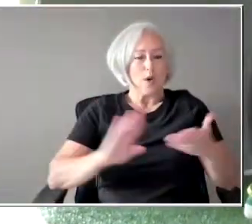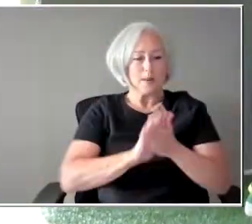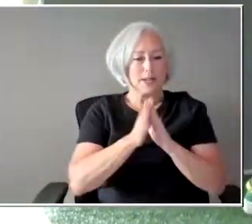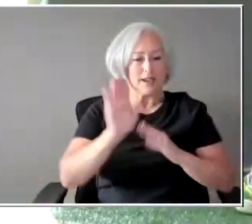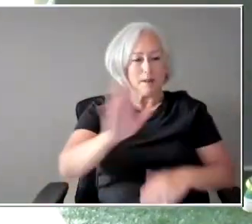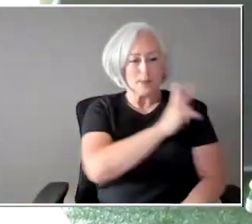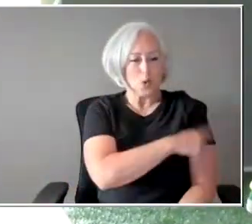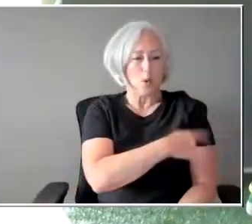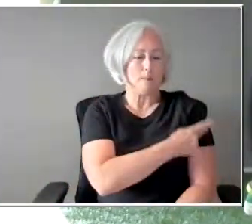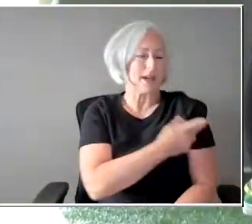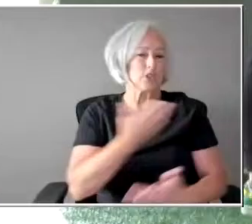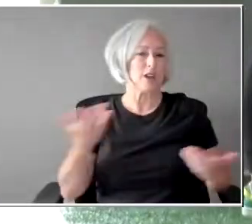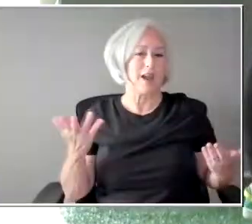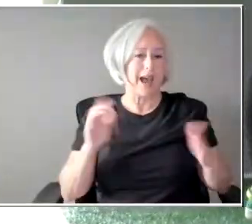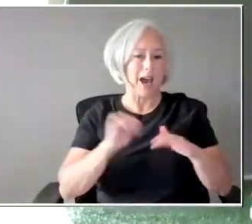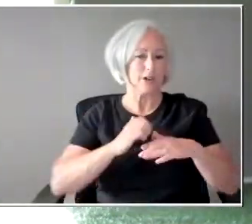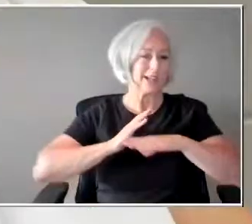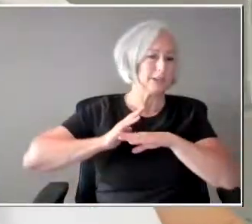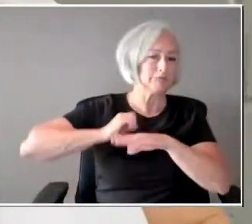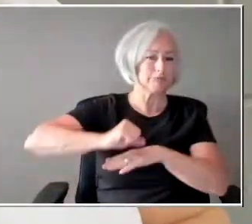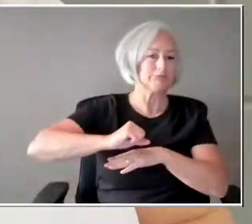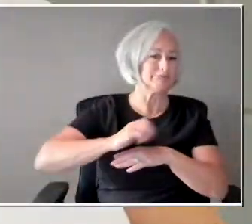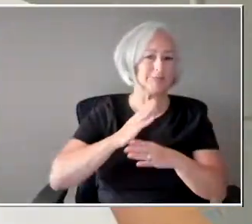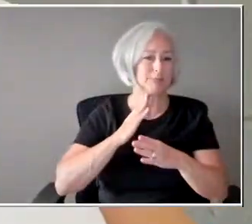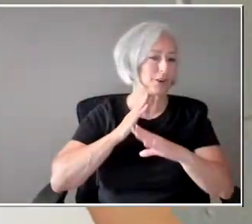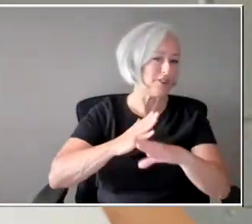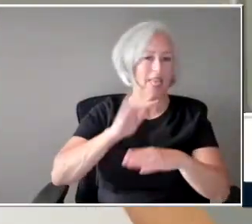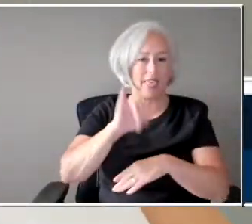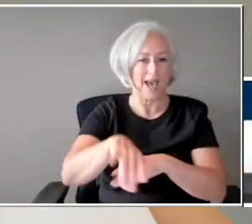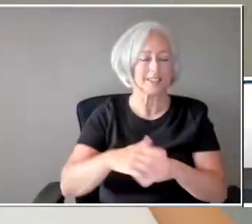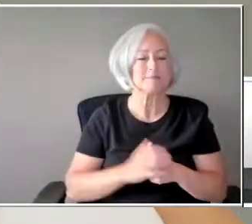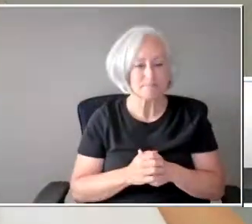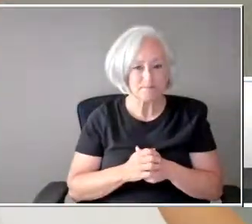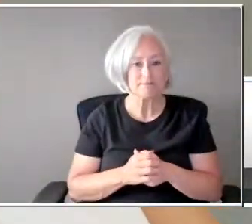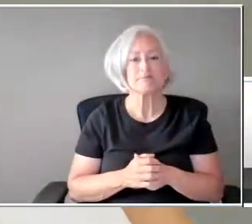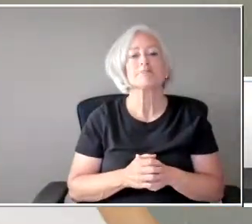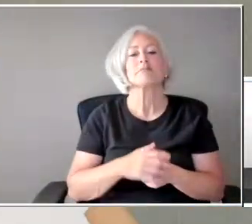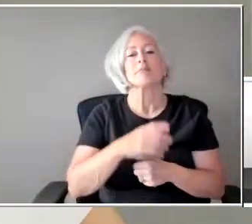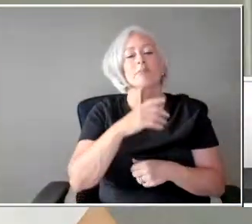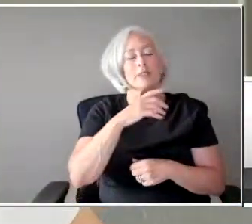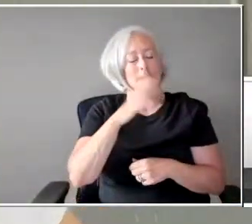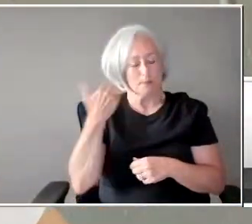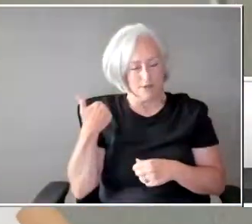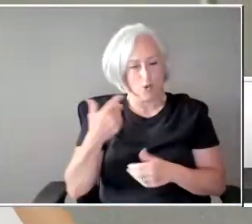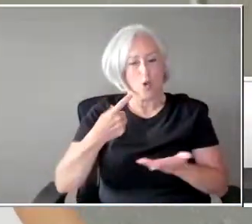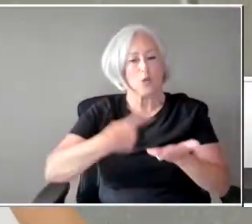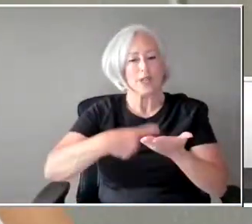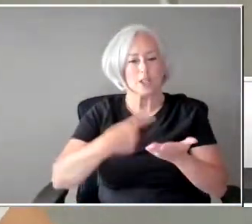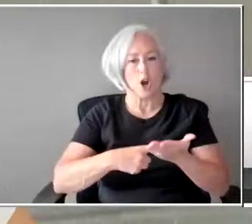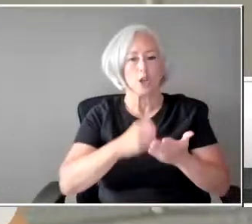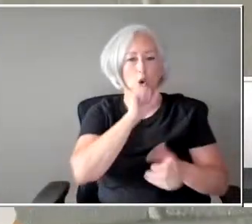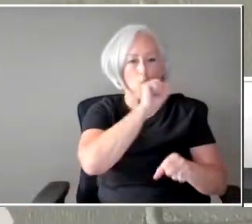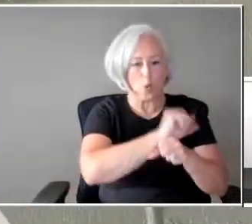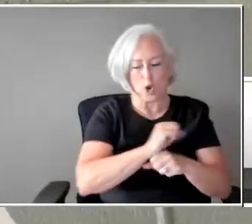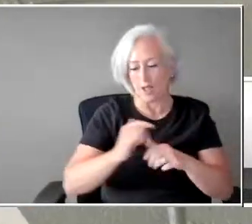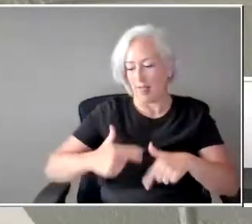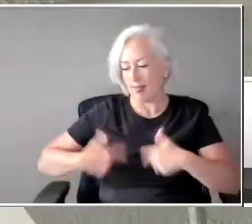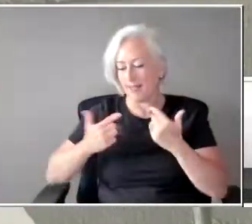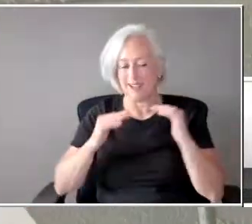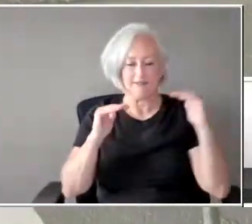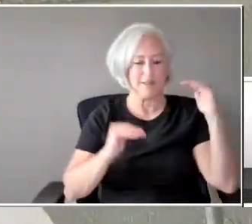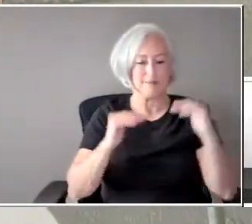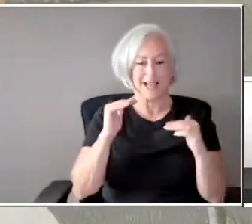be worked to kind of be preventative? You know, I think we used to talk about work-life balance. I think that has gone out the window, and I think with